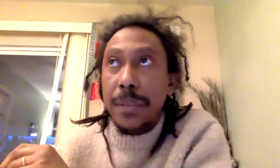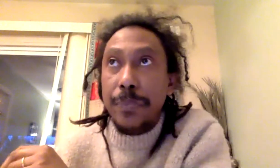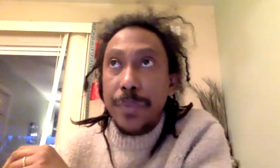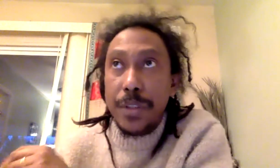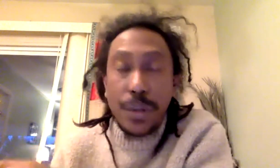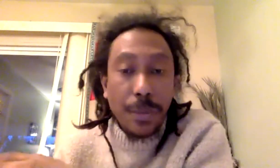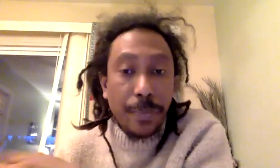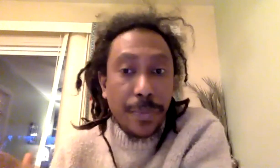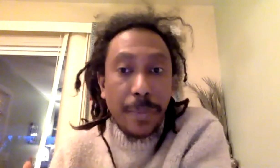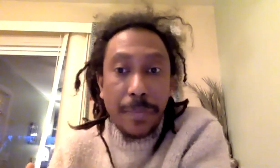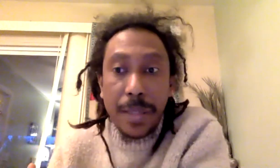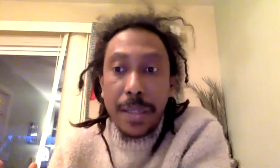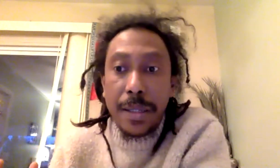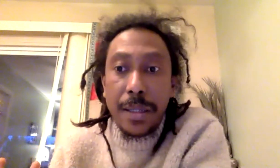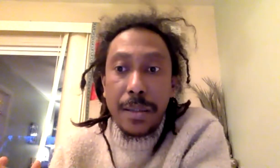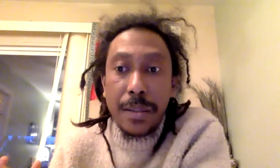so